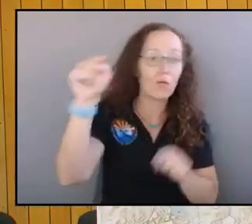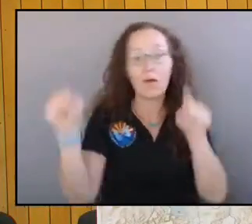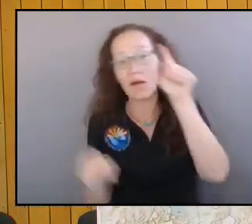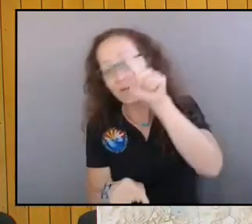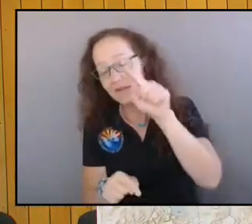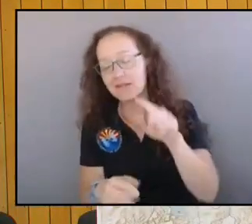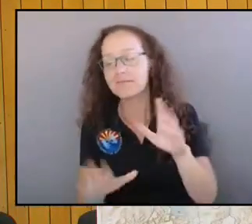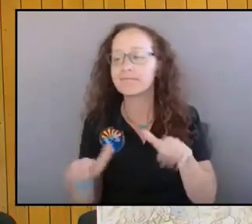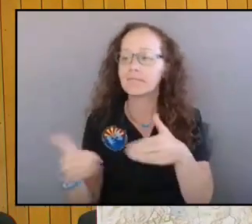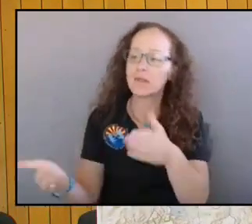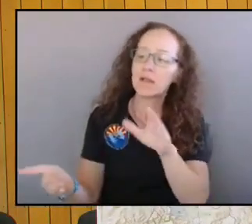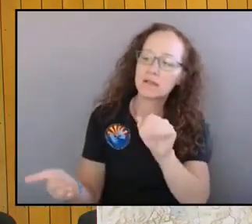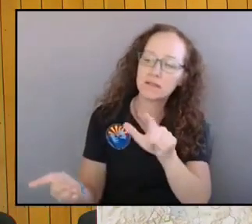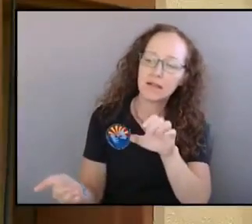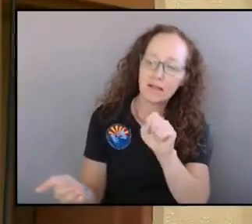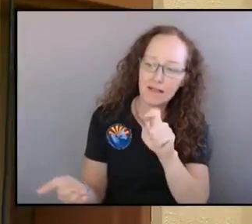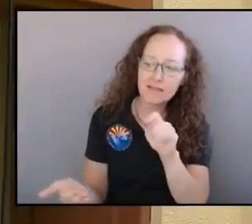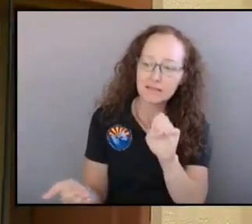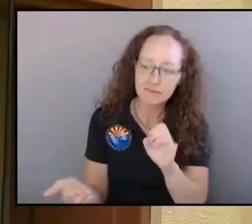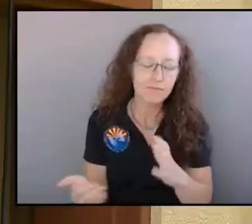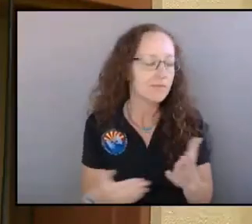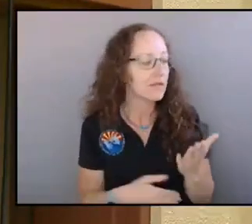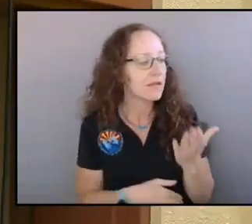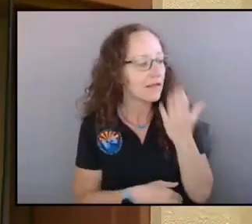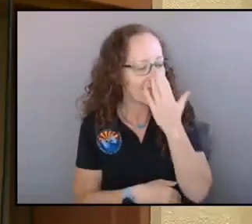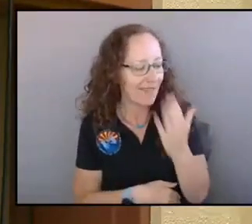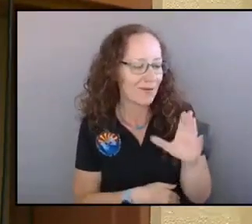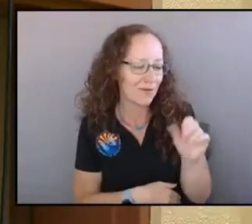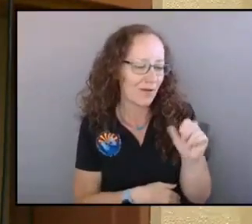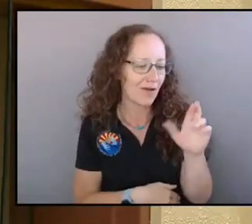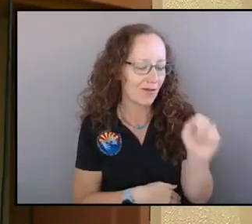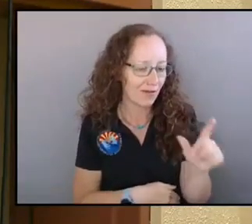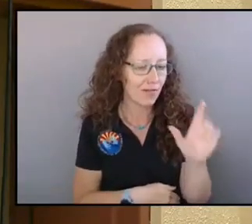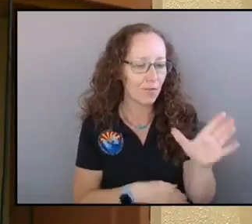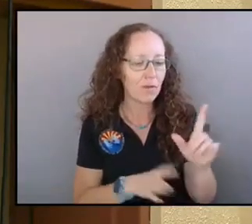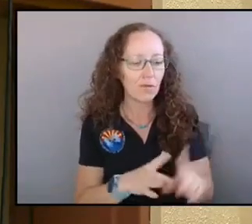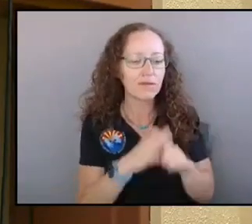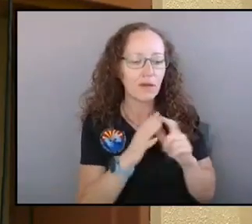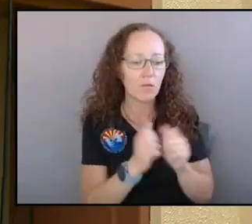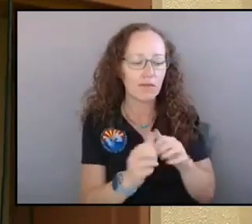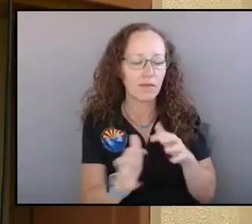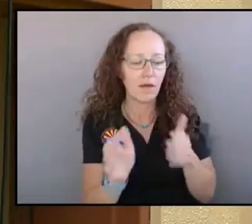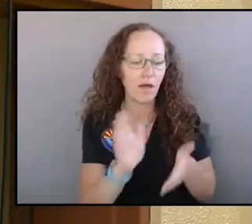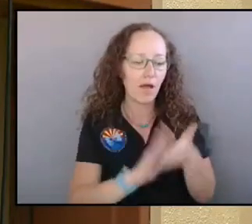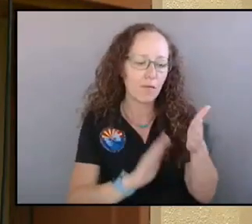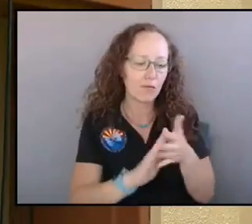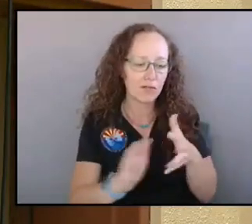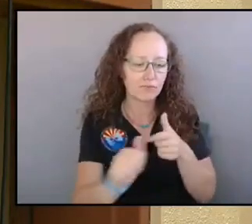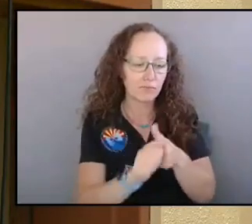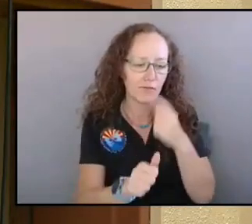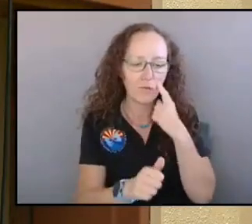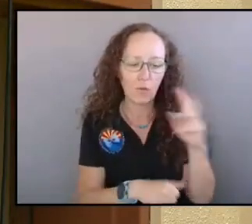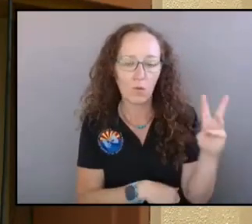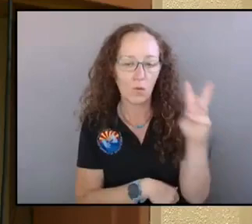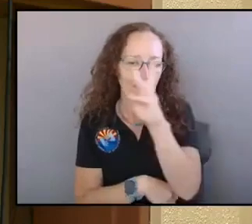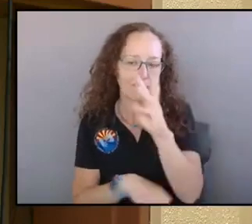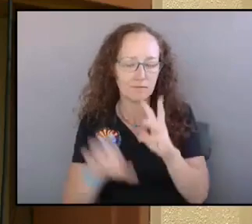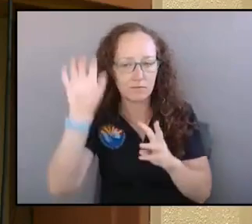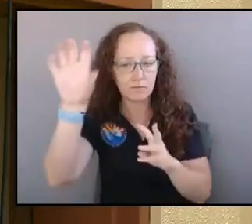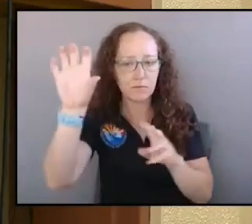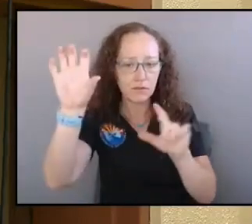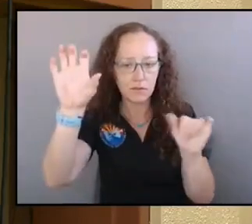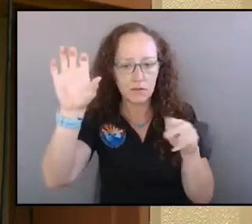much, Carl. And we're going to go ahead and start with a operations update for the West Zone with Southwest